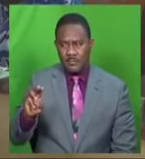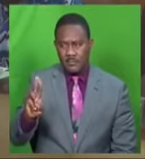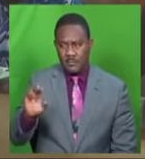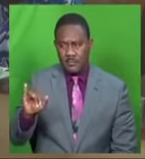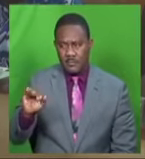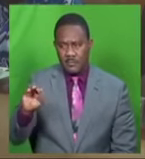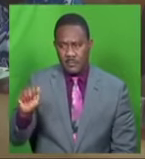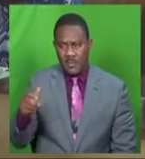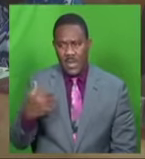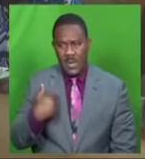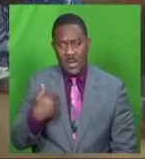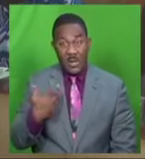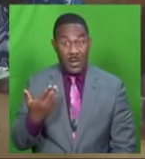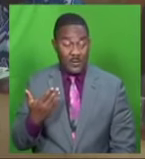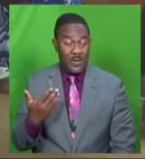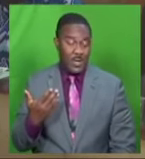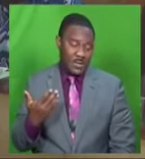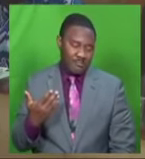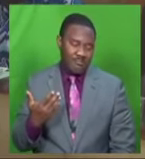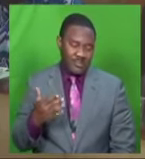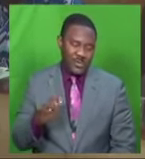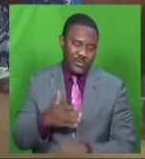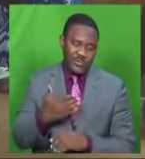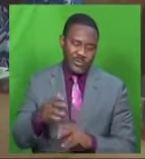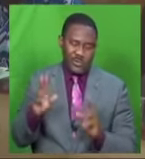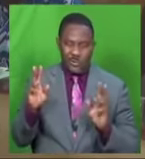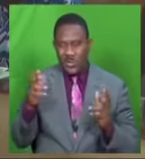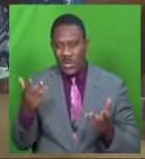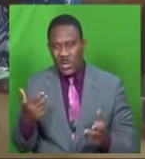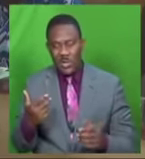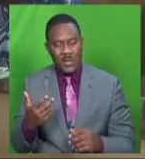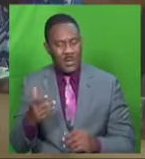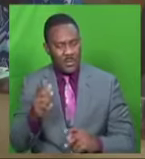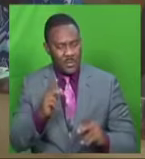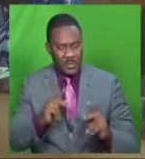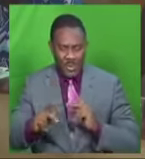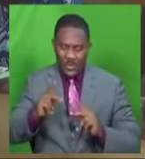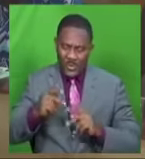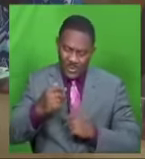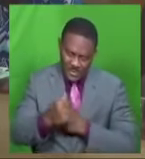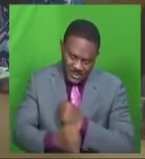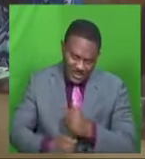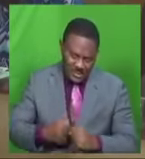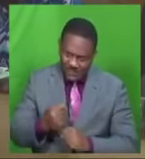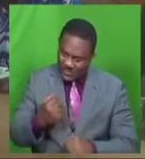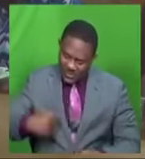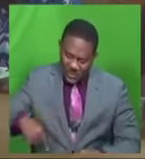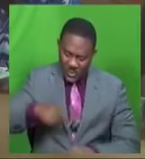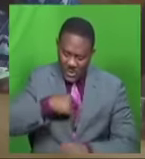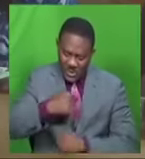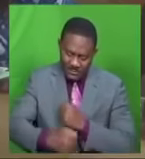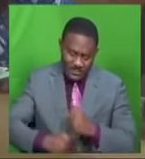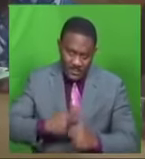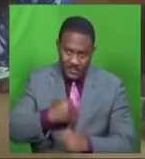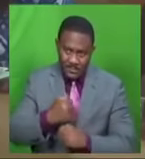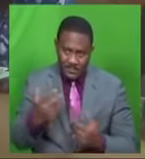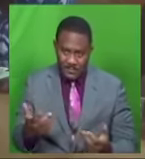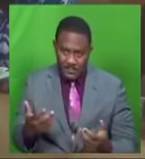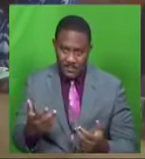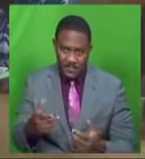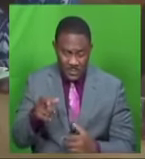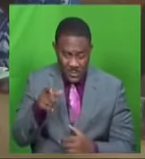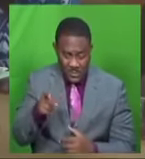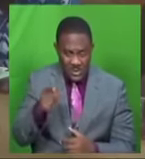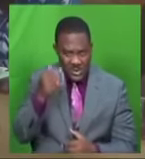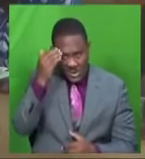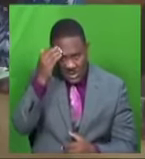all responding to. Ghanaians are suffering. Women are suffering. Children are suffering. We are suffering. Honorable Yabuama, we are suffering. And that